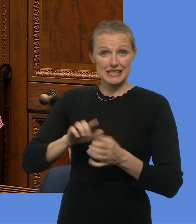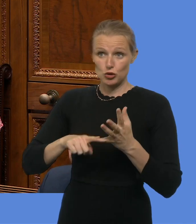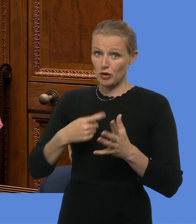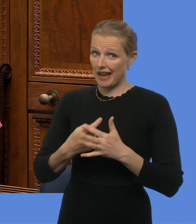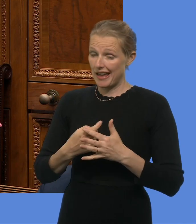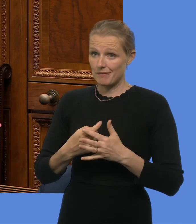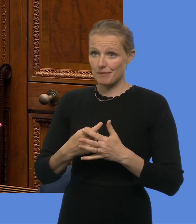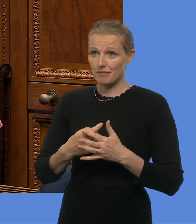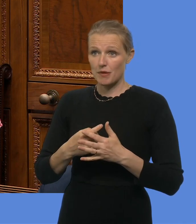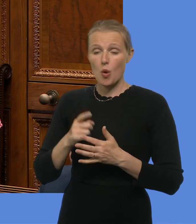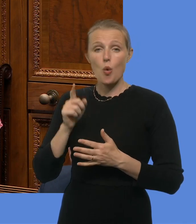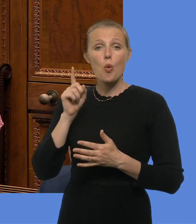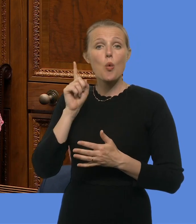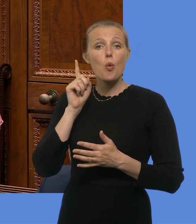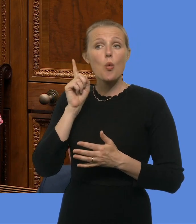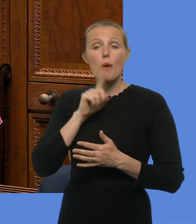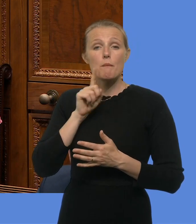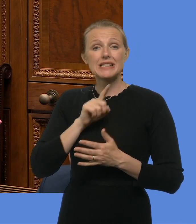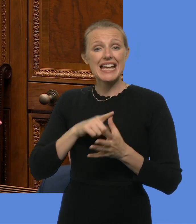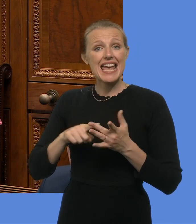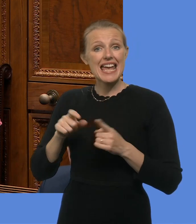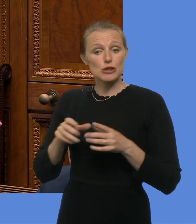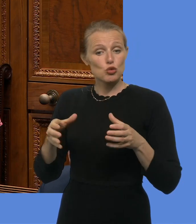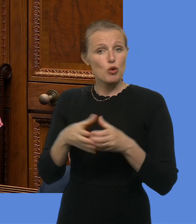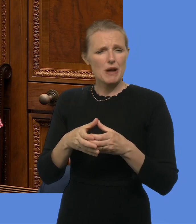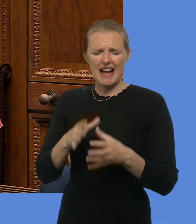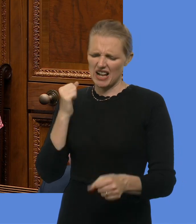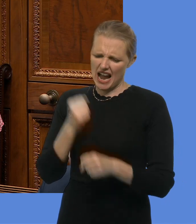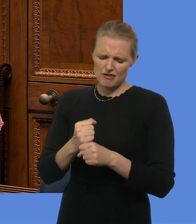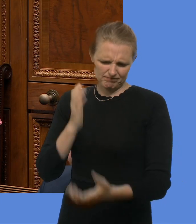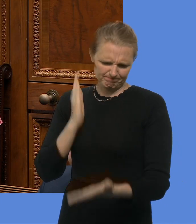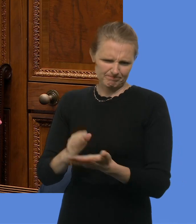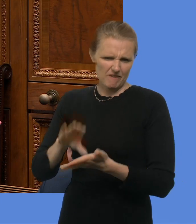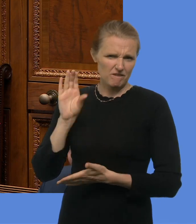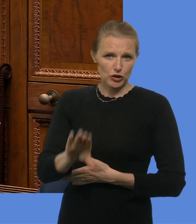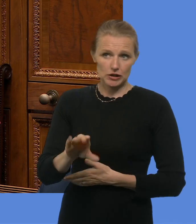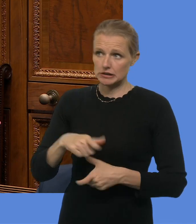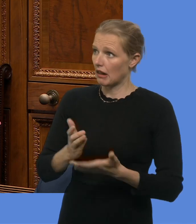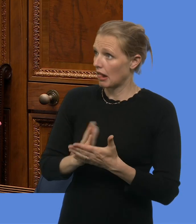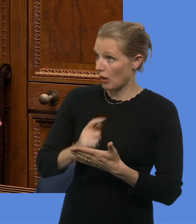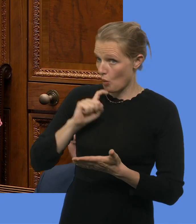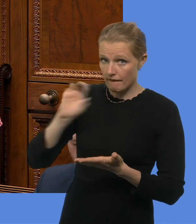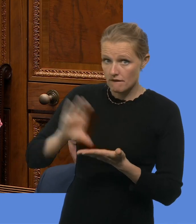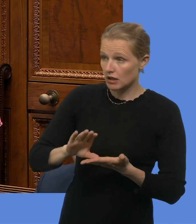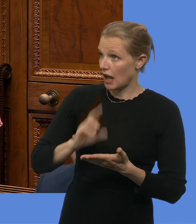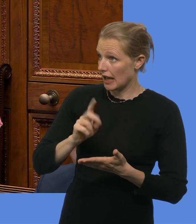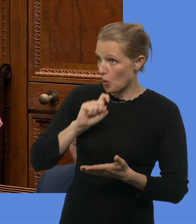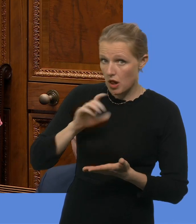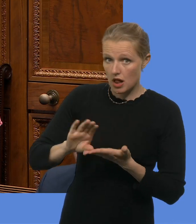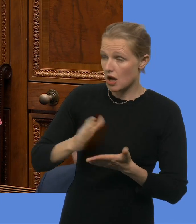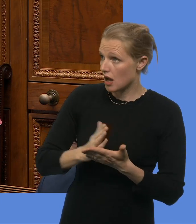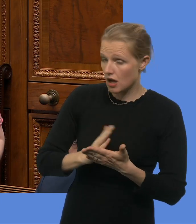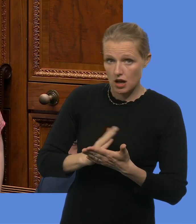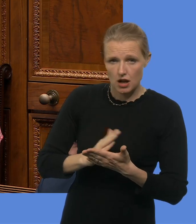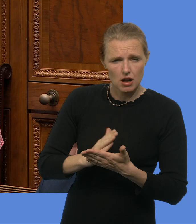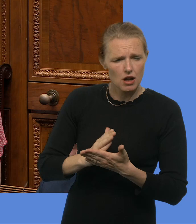women's aids groupings do not receive guaranteed state funding. Do you believe this is acceptable given the incredible work that they do to support vulnerable